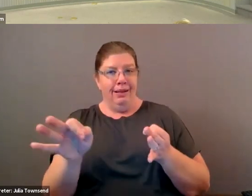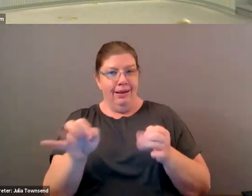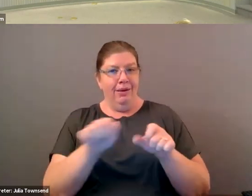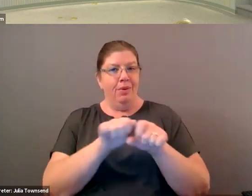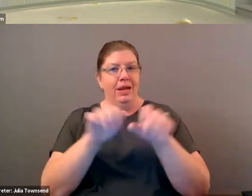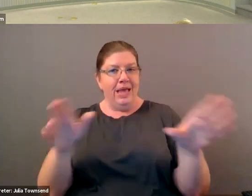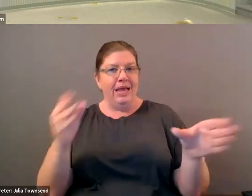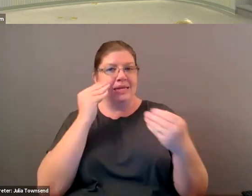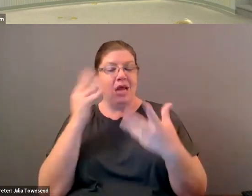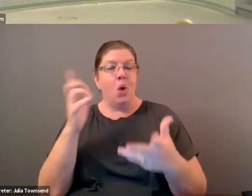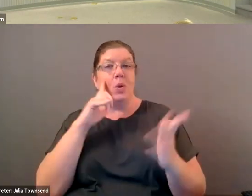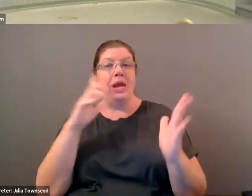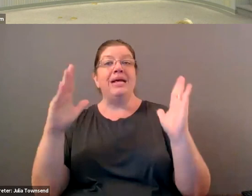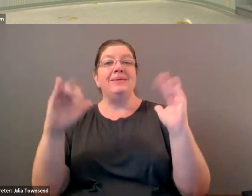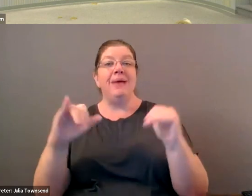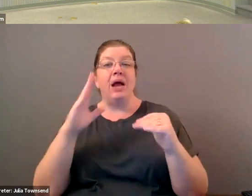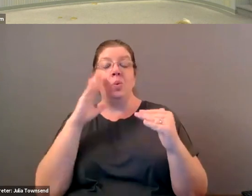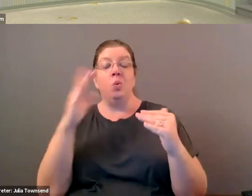data,